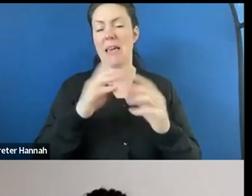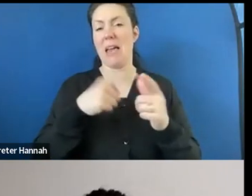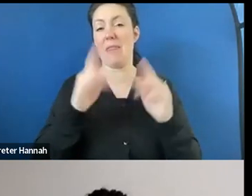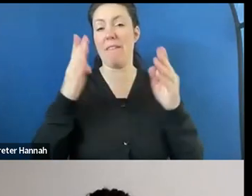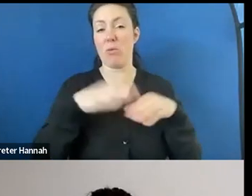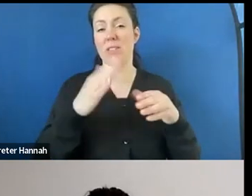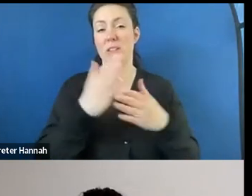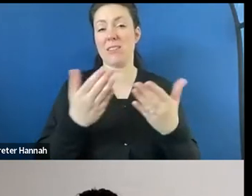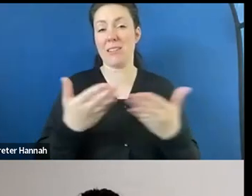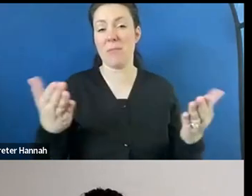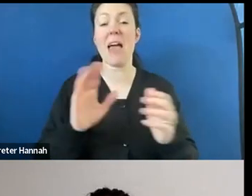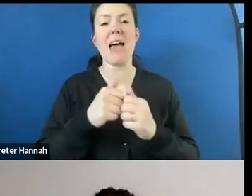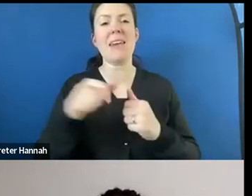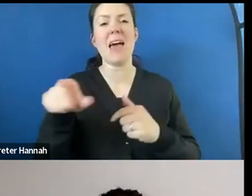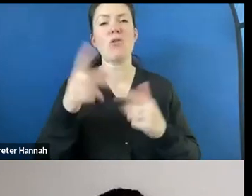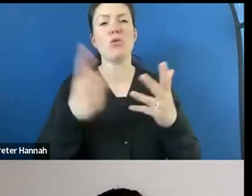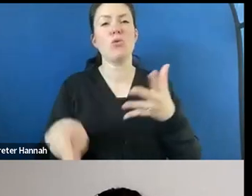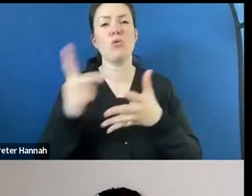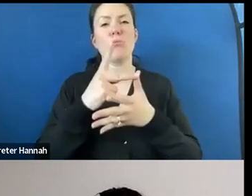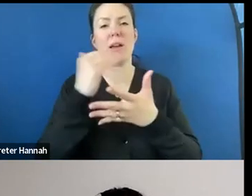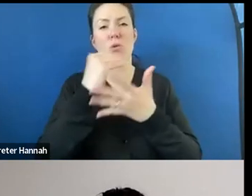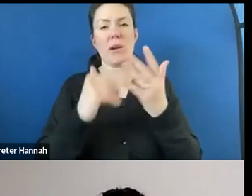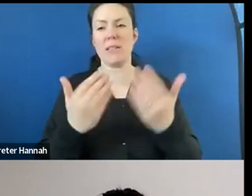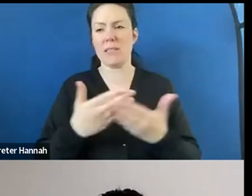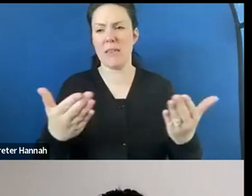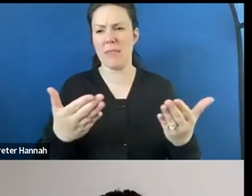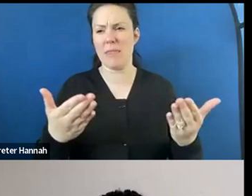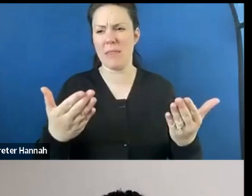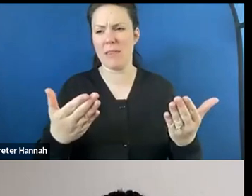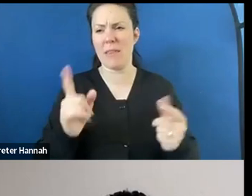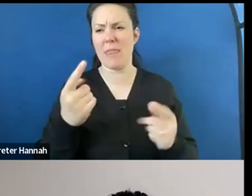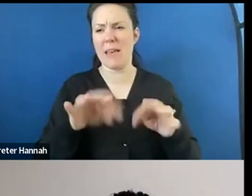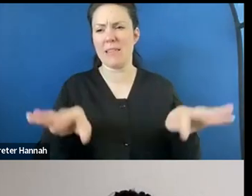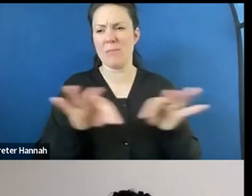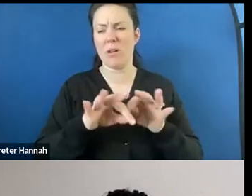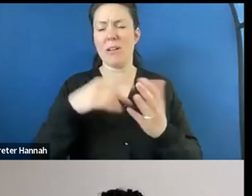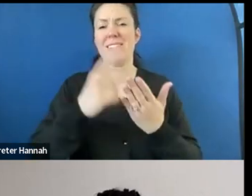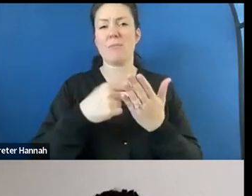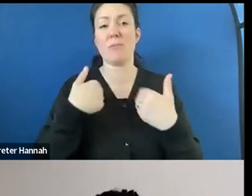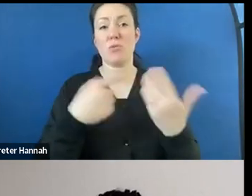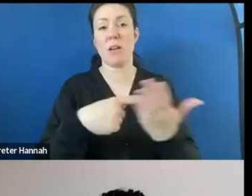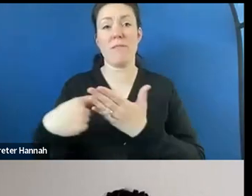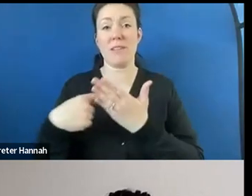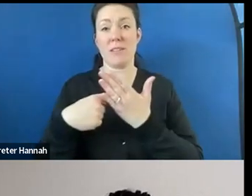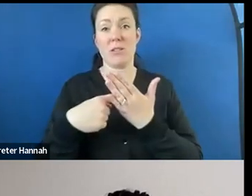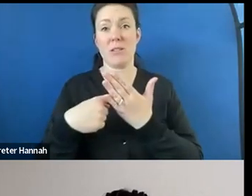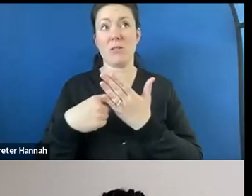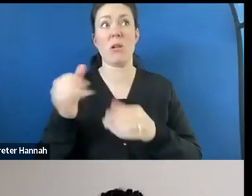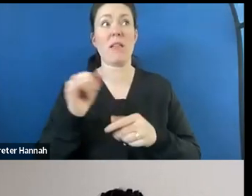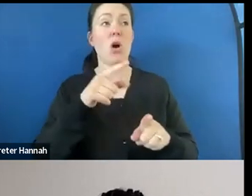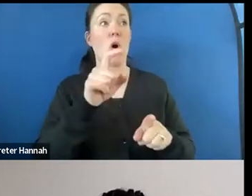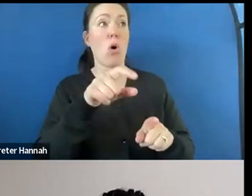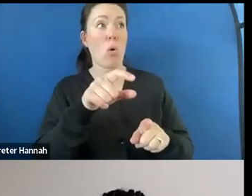these things. And how are you also prioritizing stuff? That's one of the, for me, the big things where sometimes when we have these conversations, we're like, oh, we